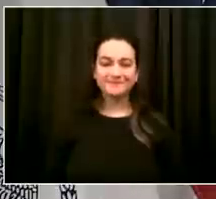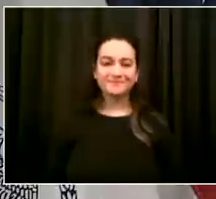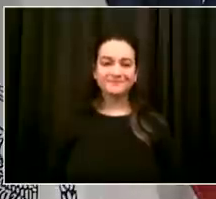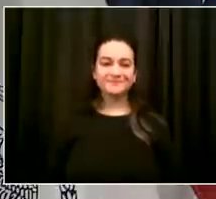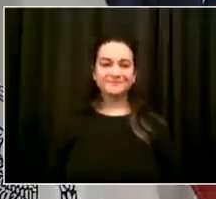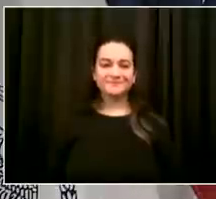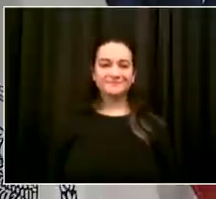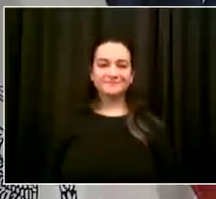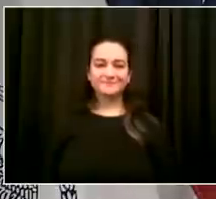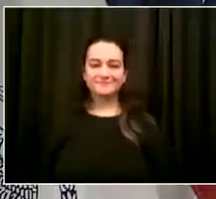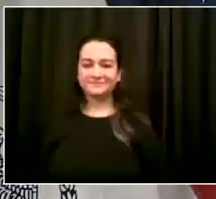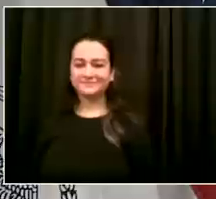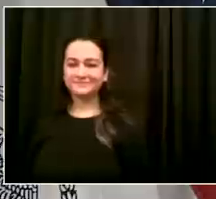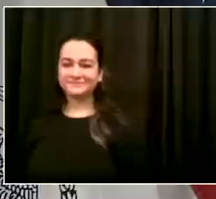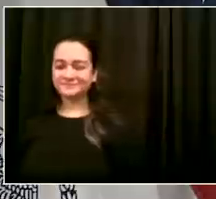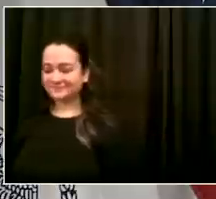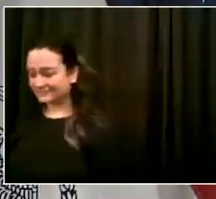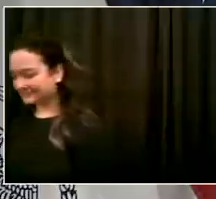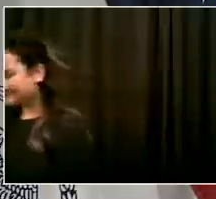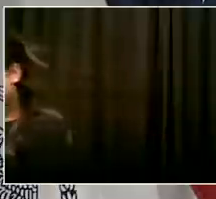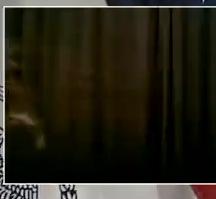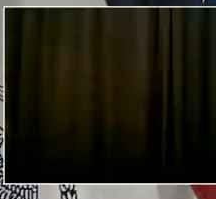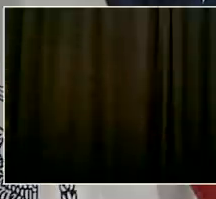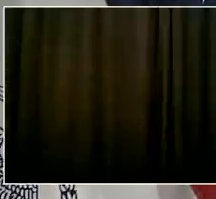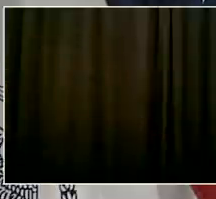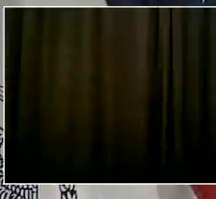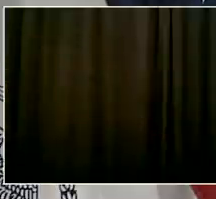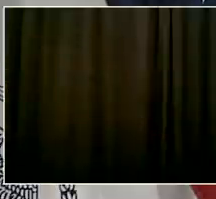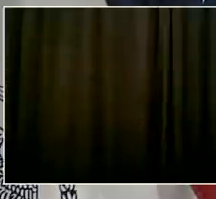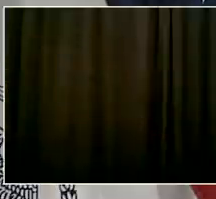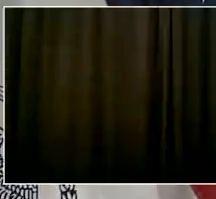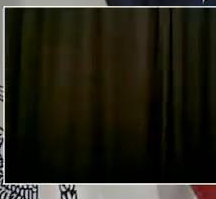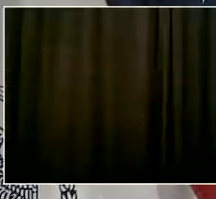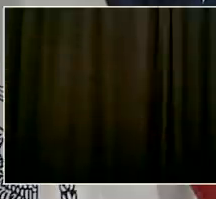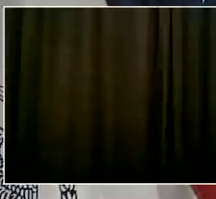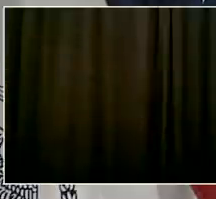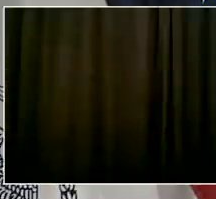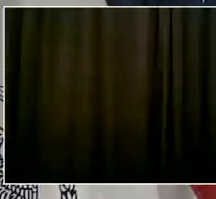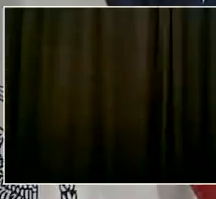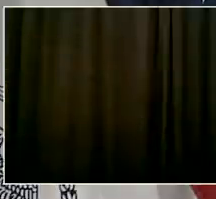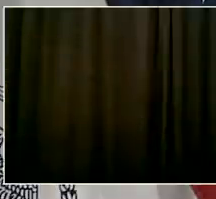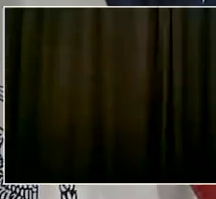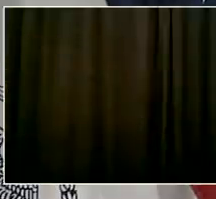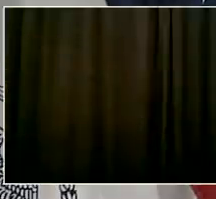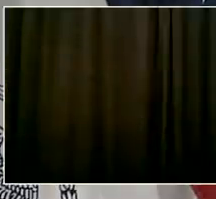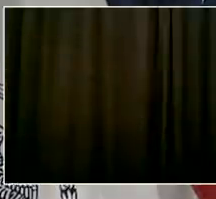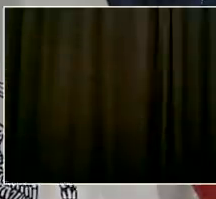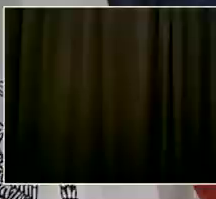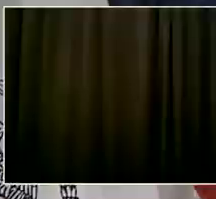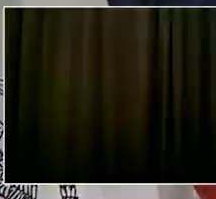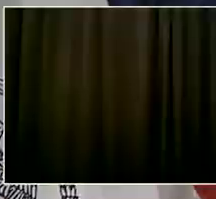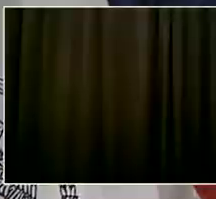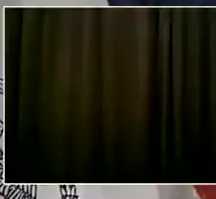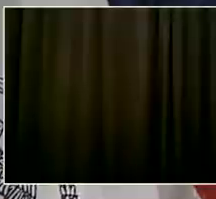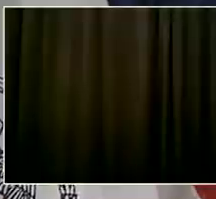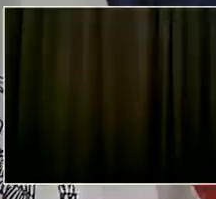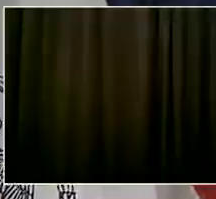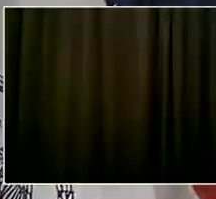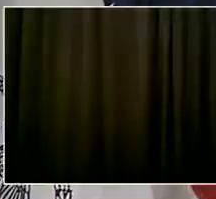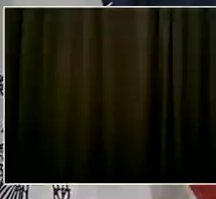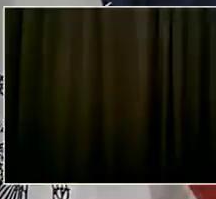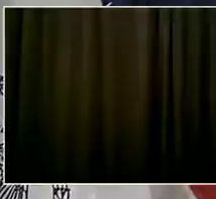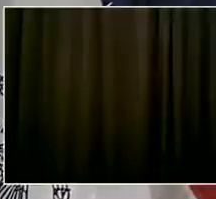a dar. Una campaña ya está en marcha para vacunar a